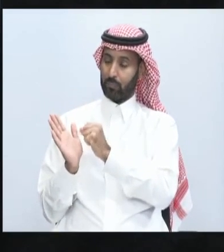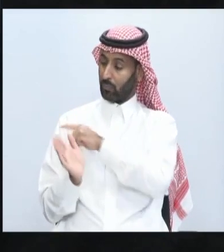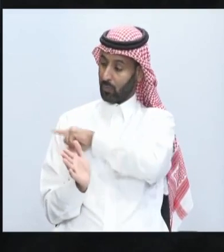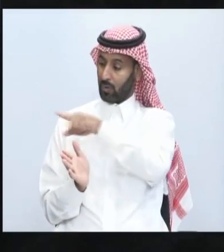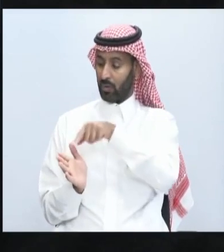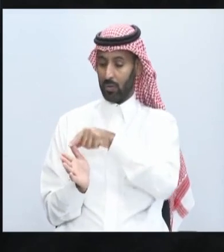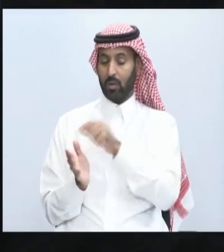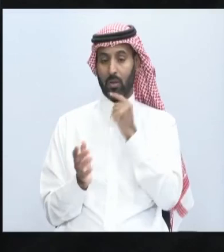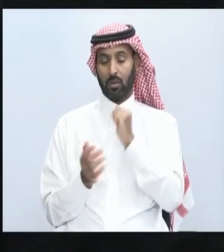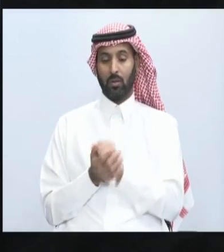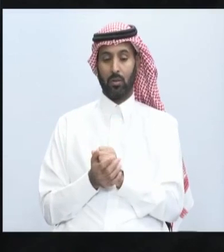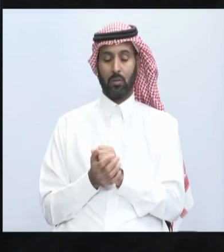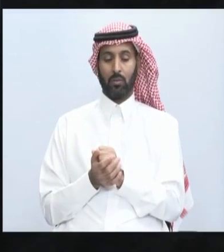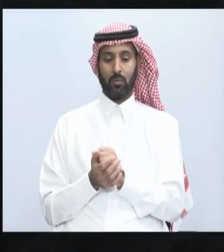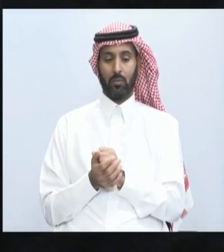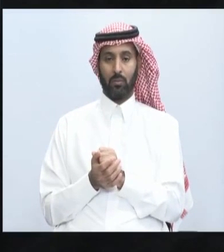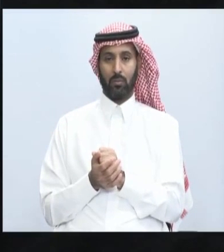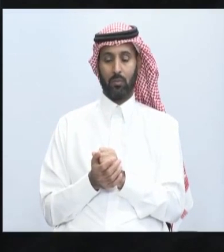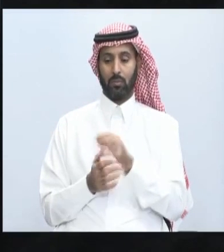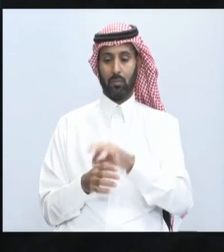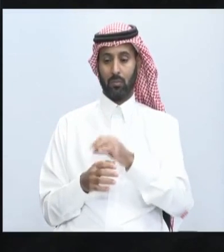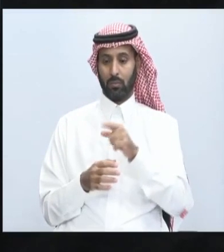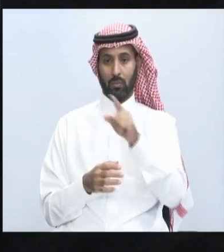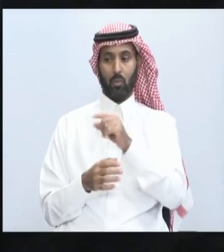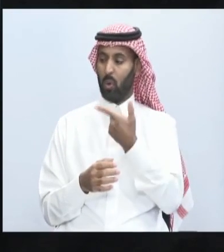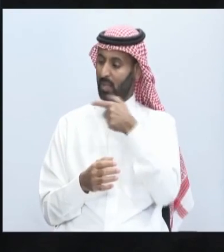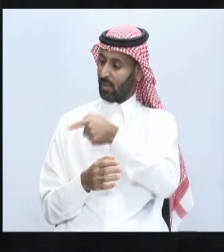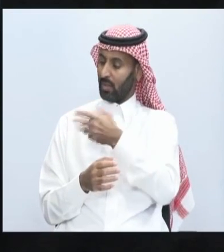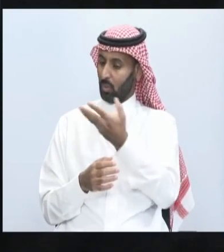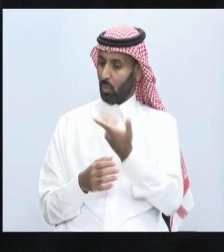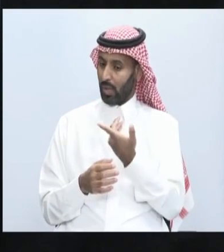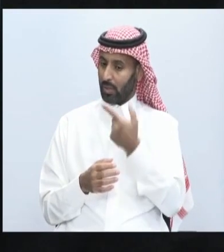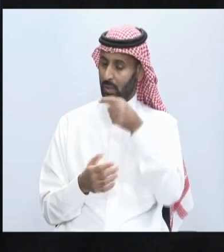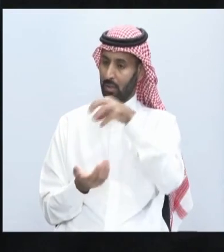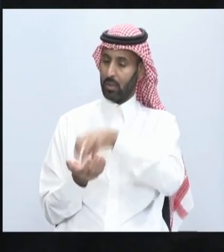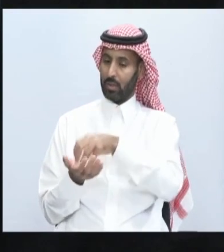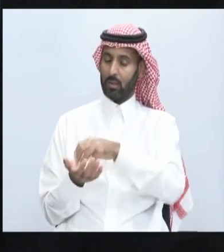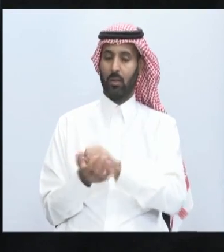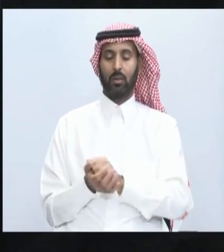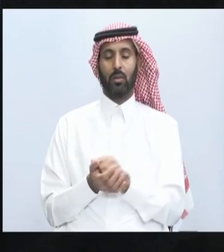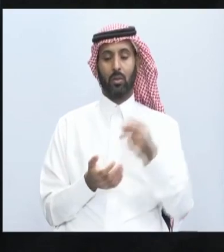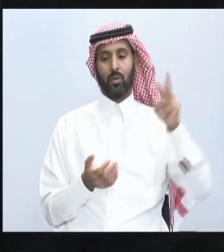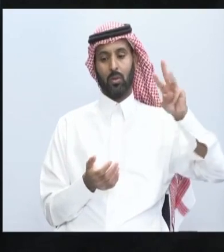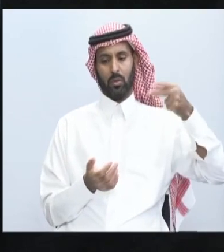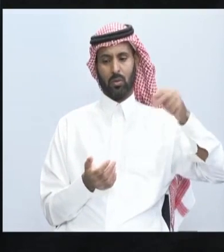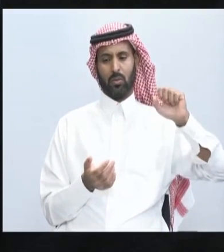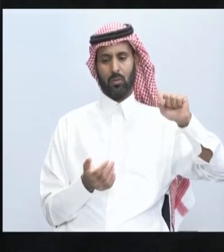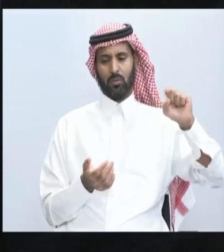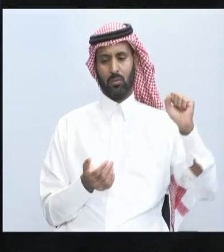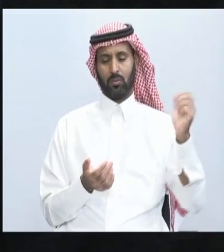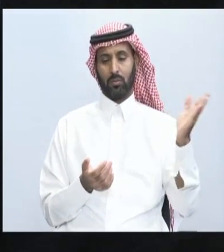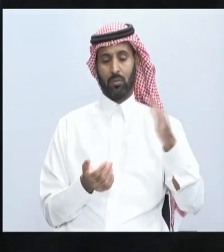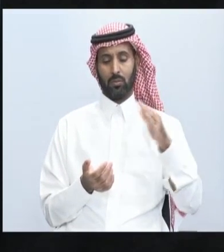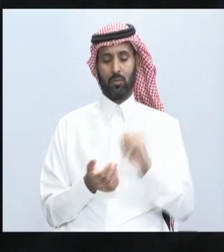the questions that people usually will use about the items when they